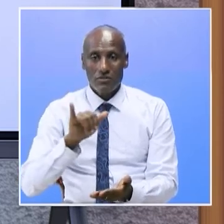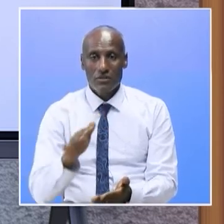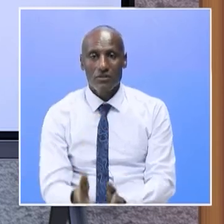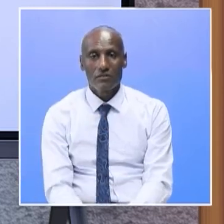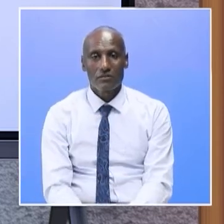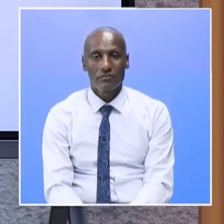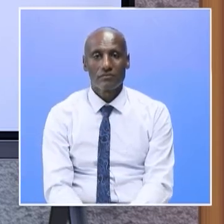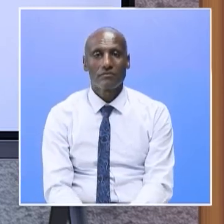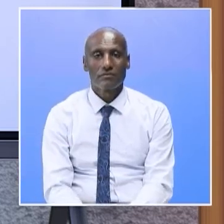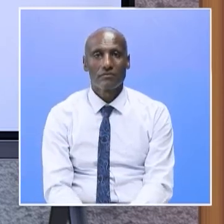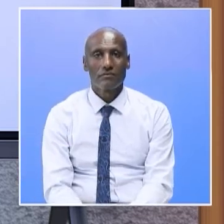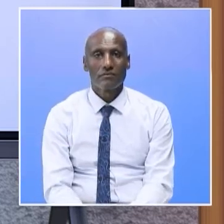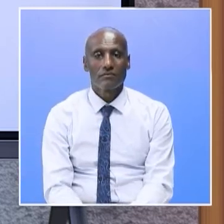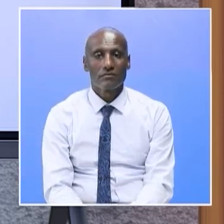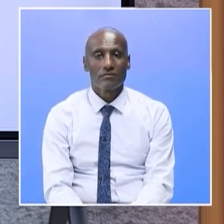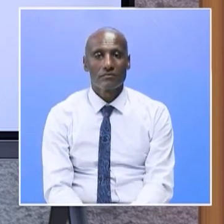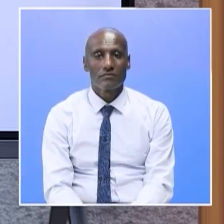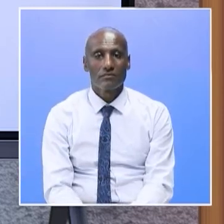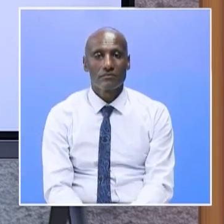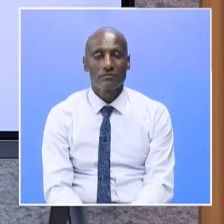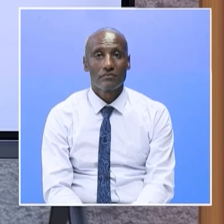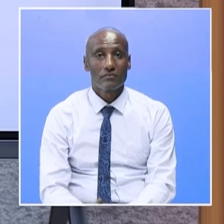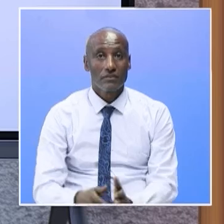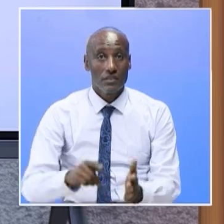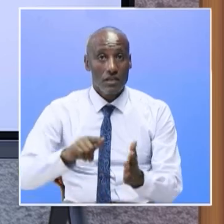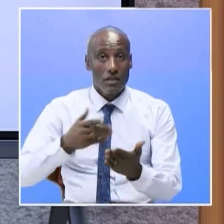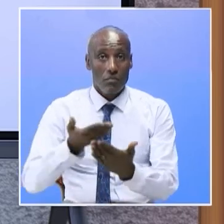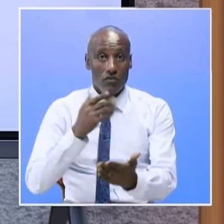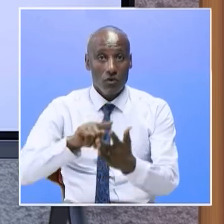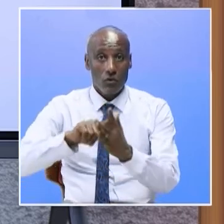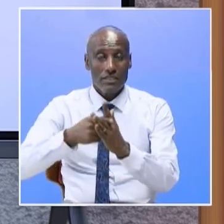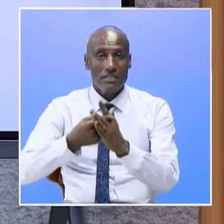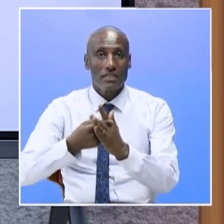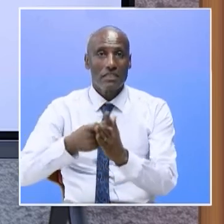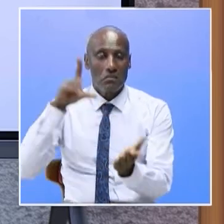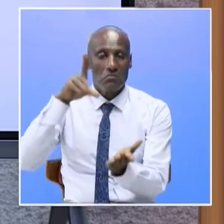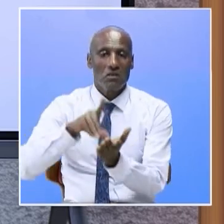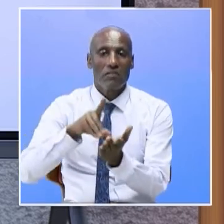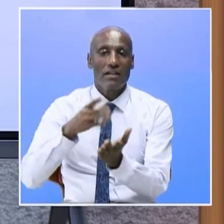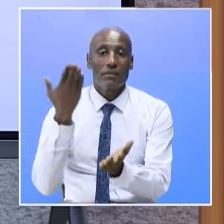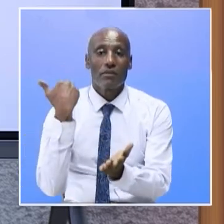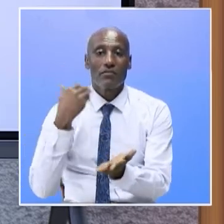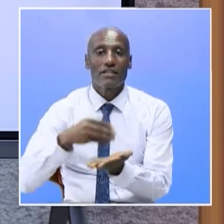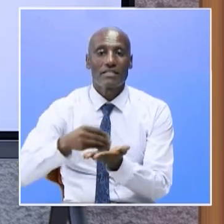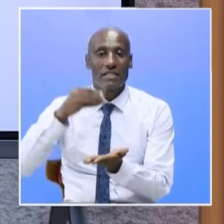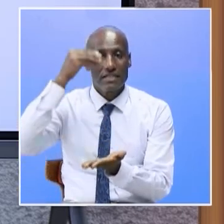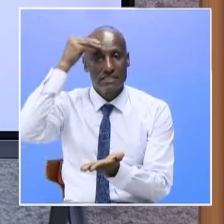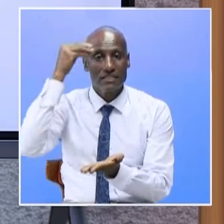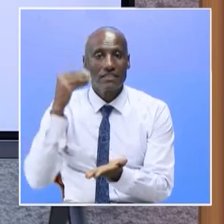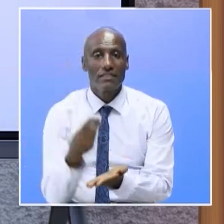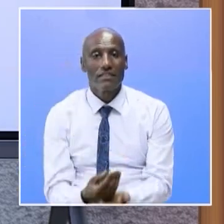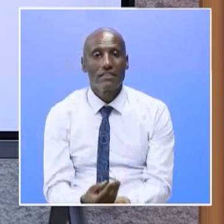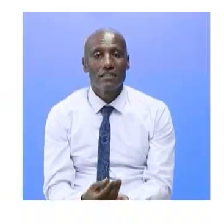I hope you all are remember. Before start today's lesson, let us revise our previous lesson. Our previous lesson